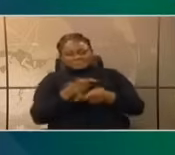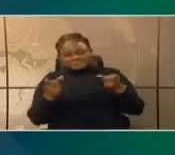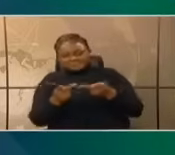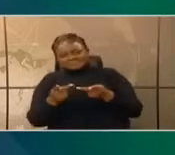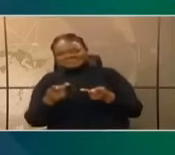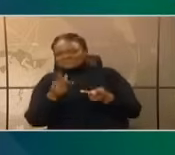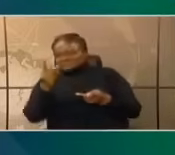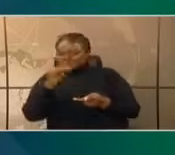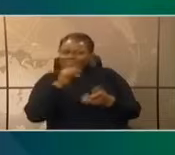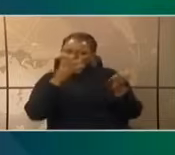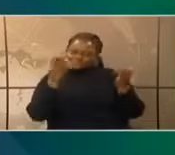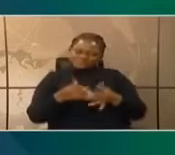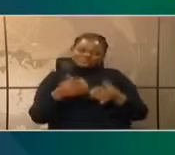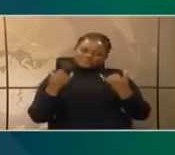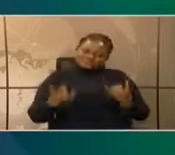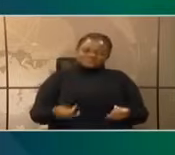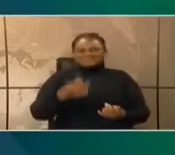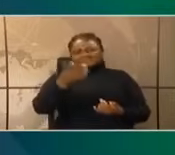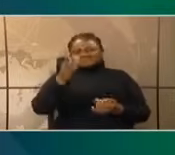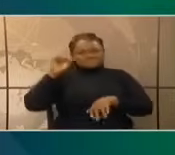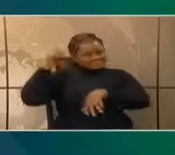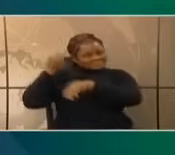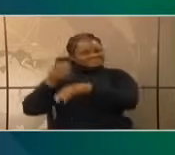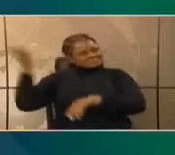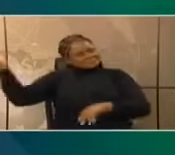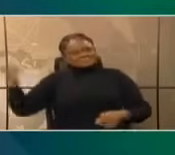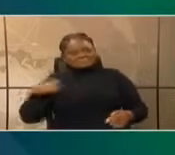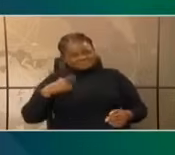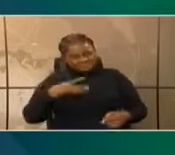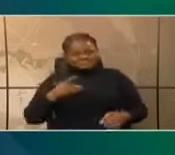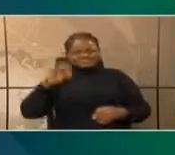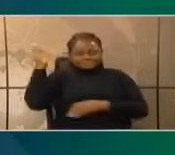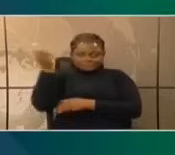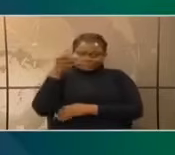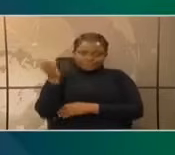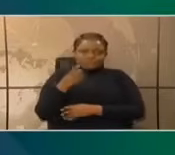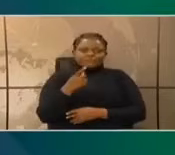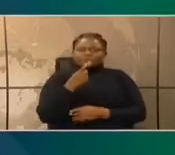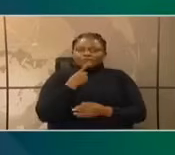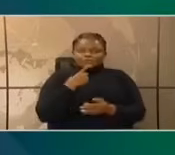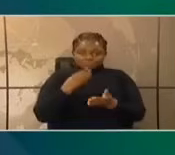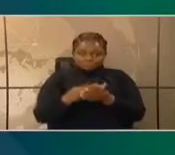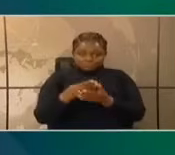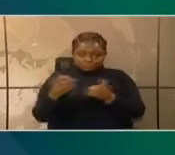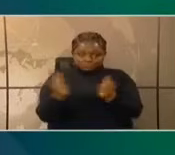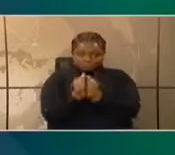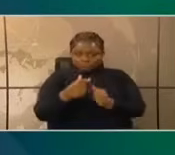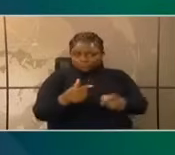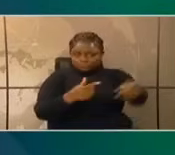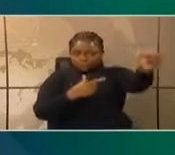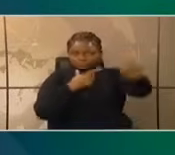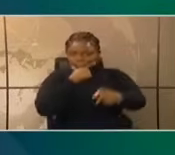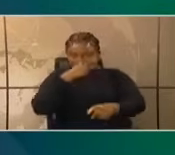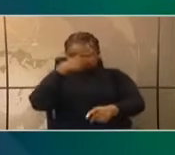chrome, then, and a then, ambulance station. But now him, I will see can I walk for the